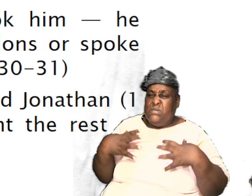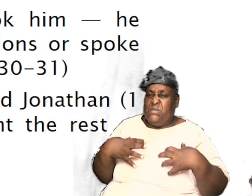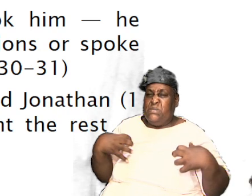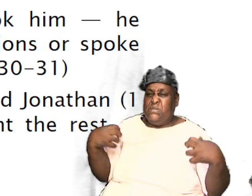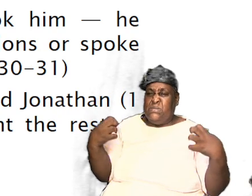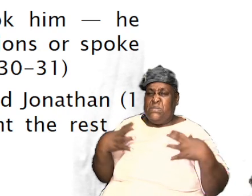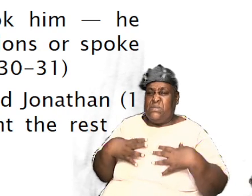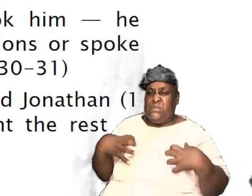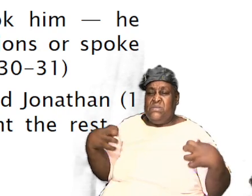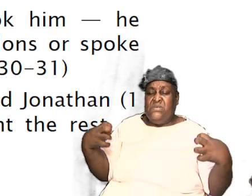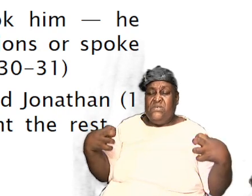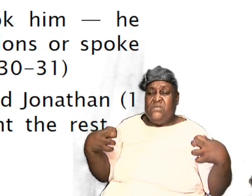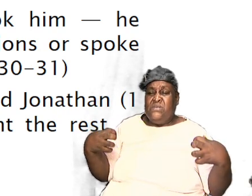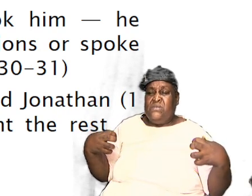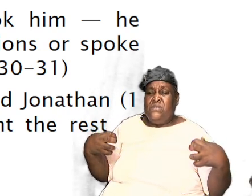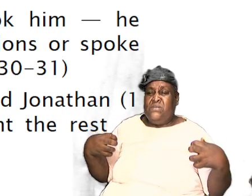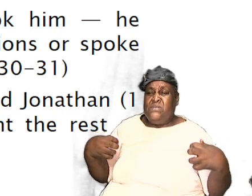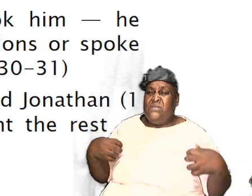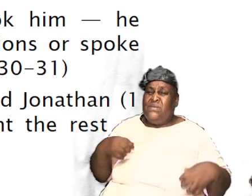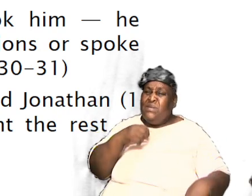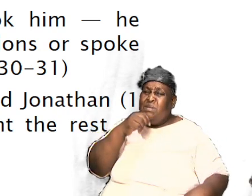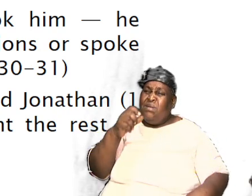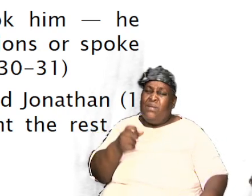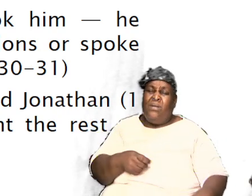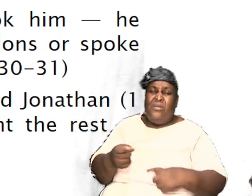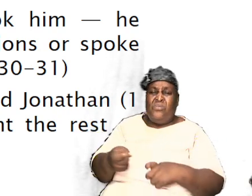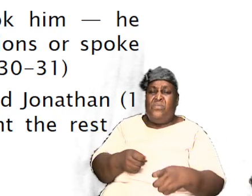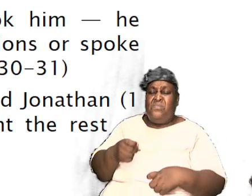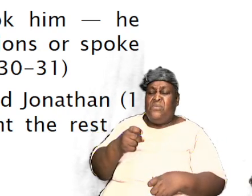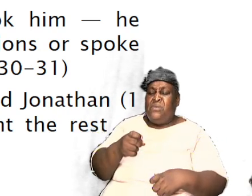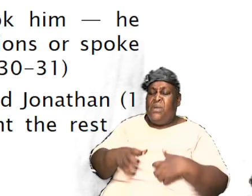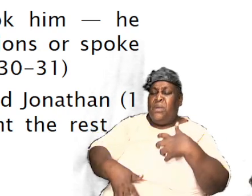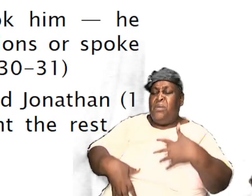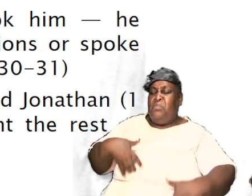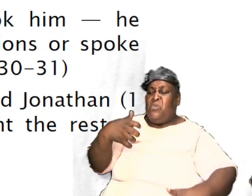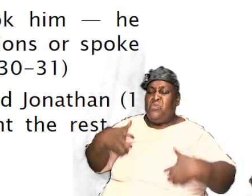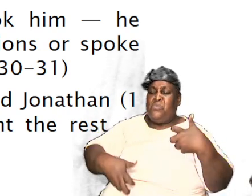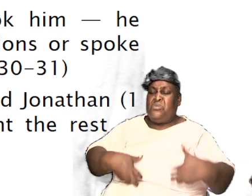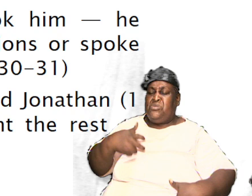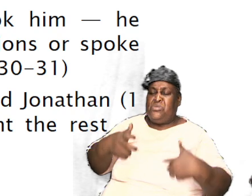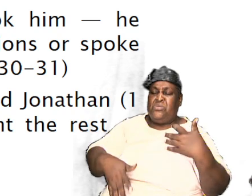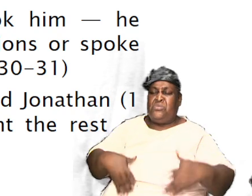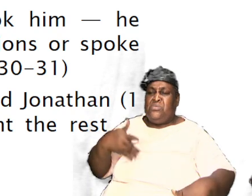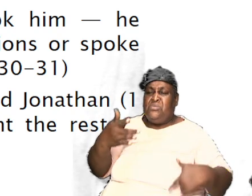over to him. He was not in control of his emotion anymore. And he